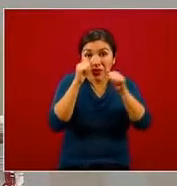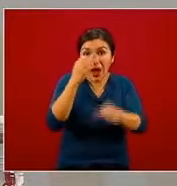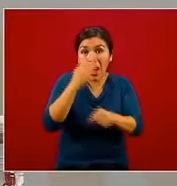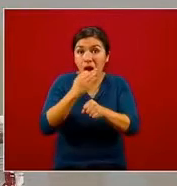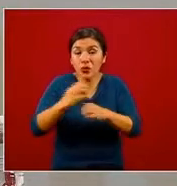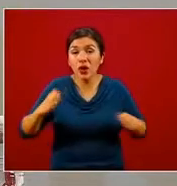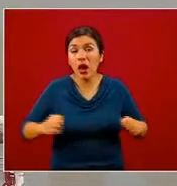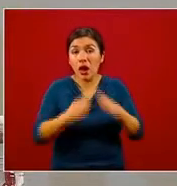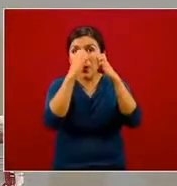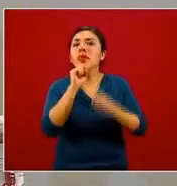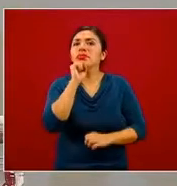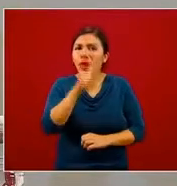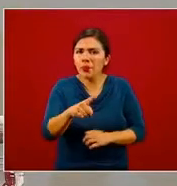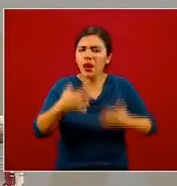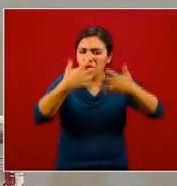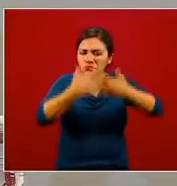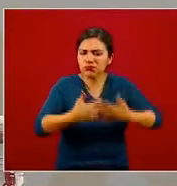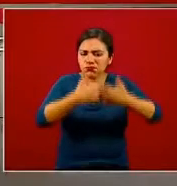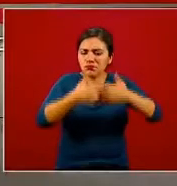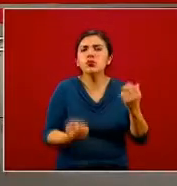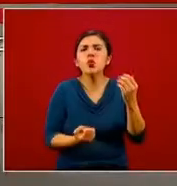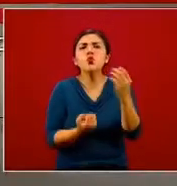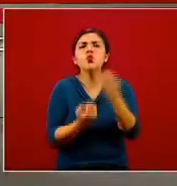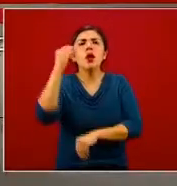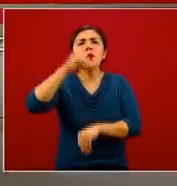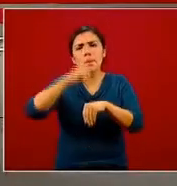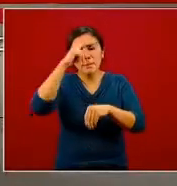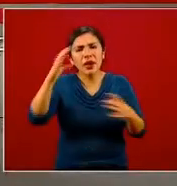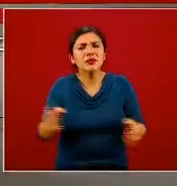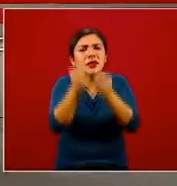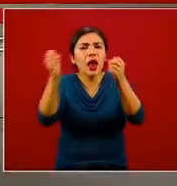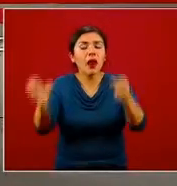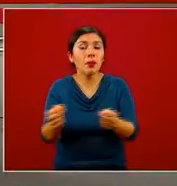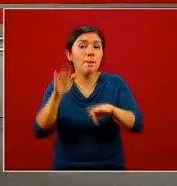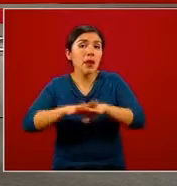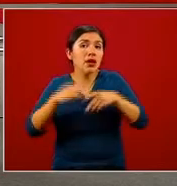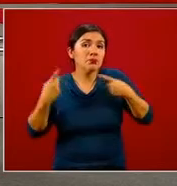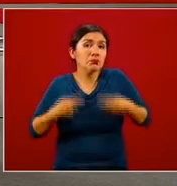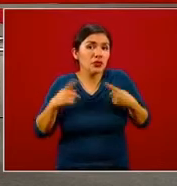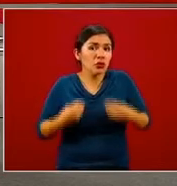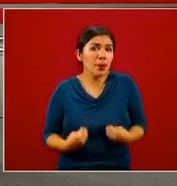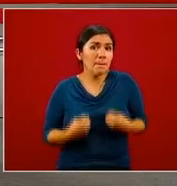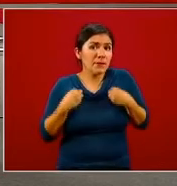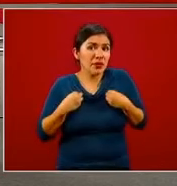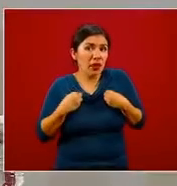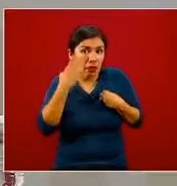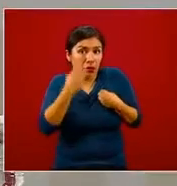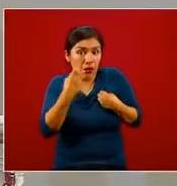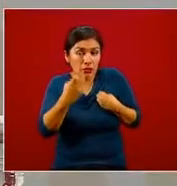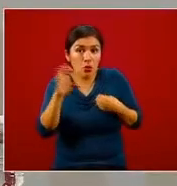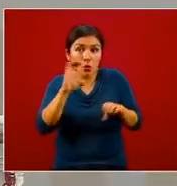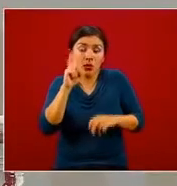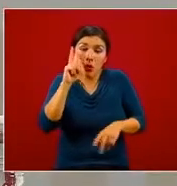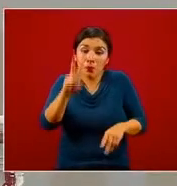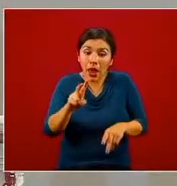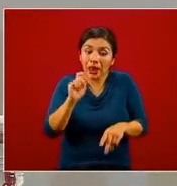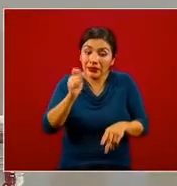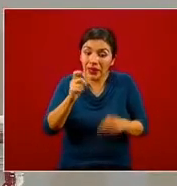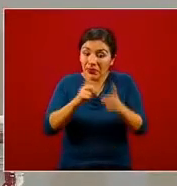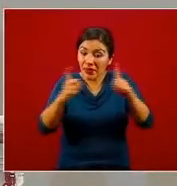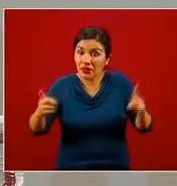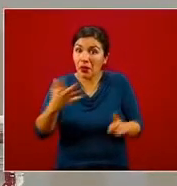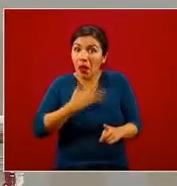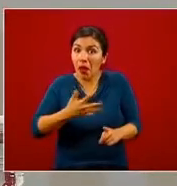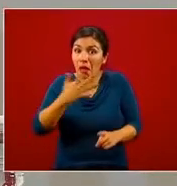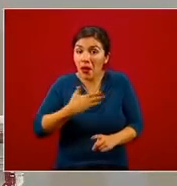CONACYT focus on building ventilators. And so this is not just for emerging